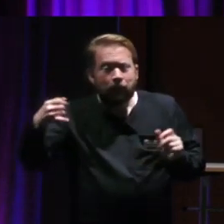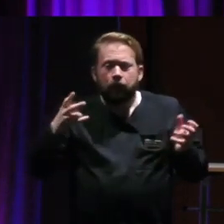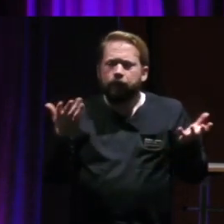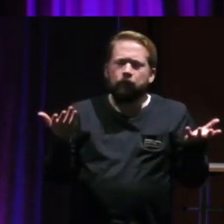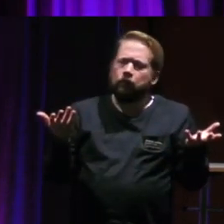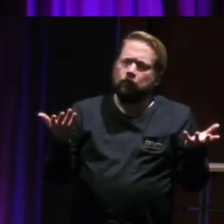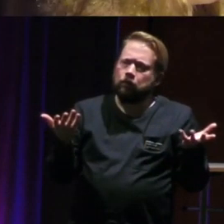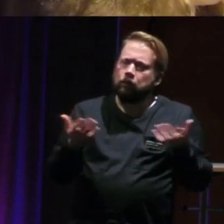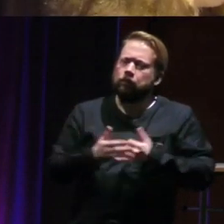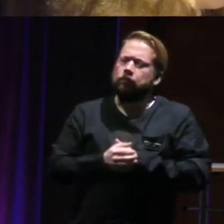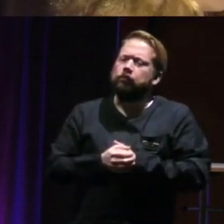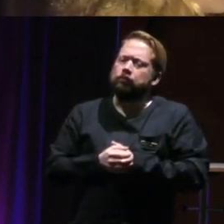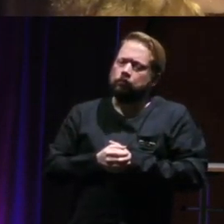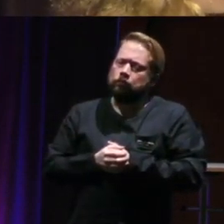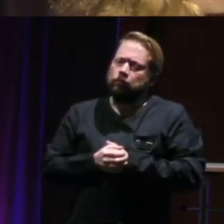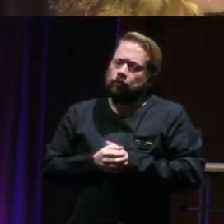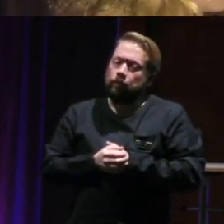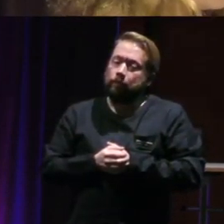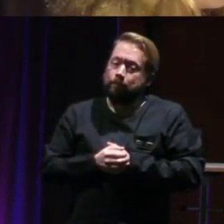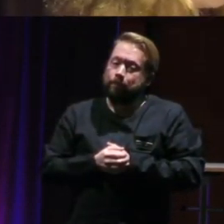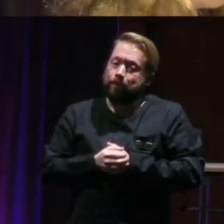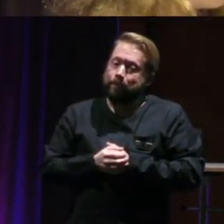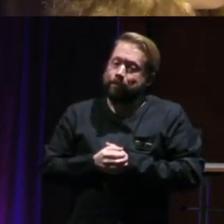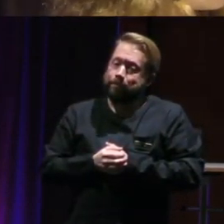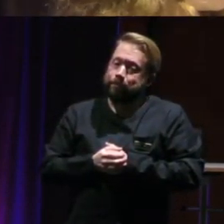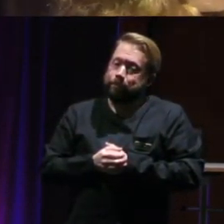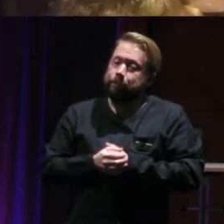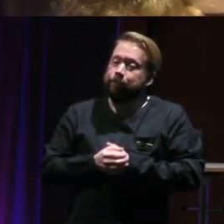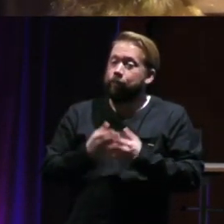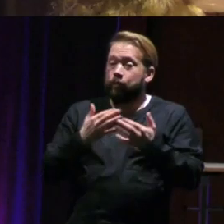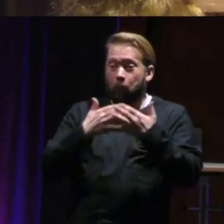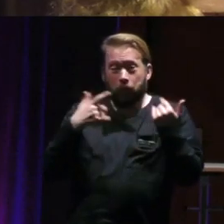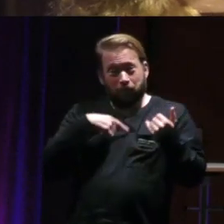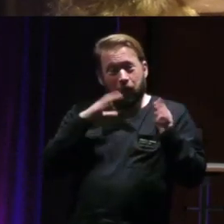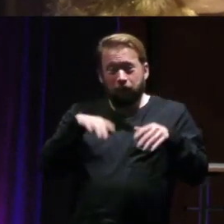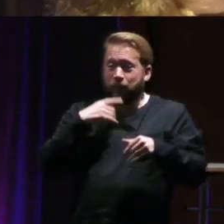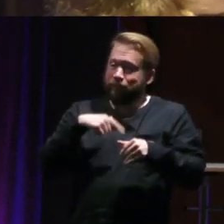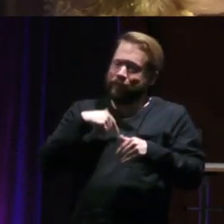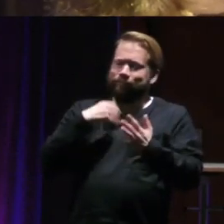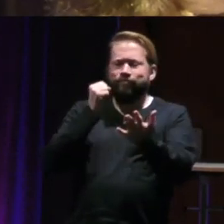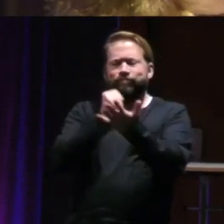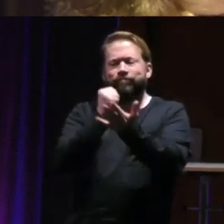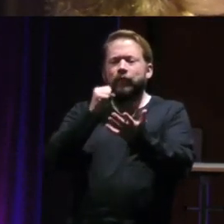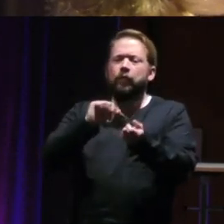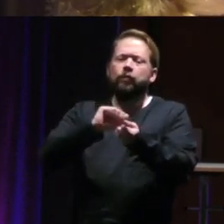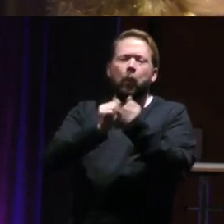Views? We were named political group in